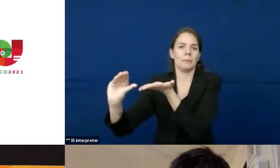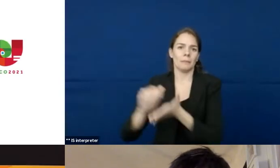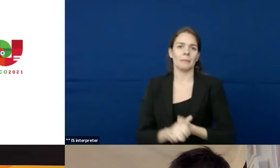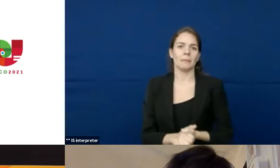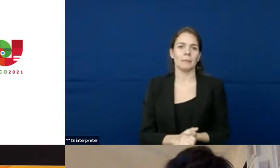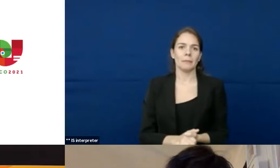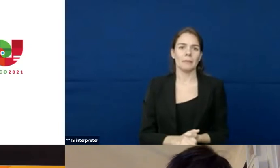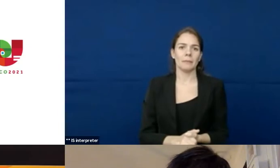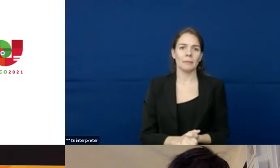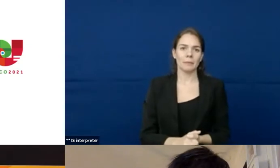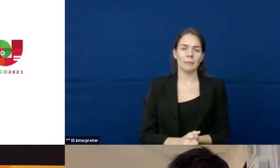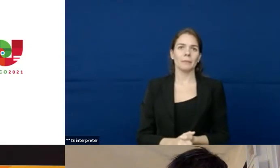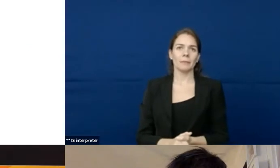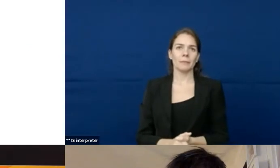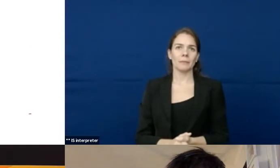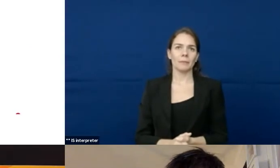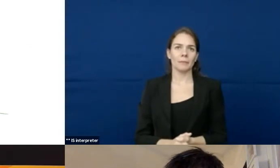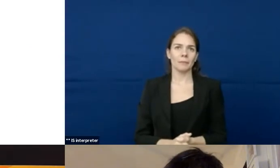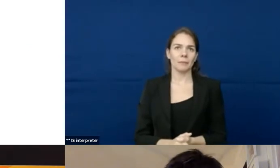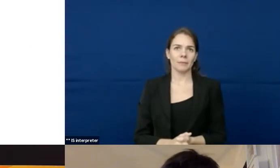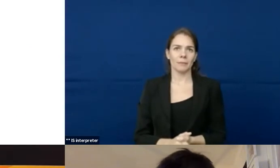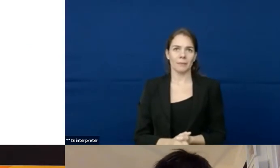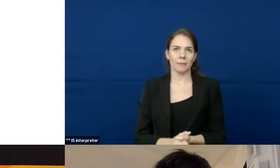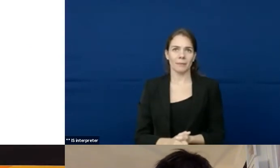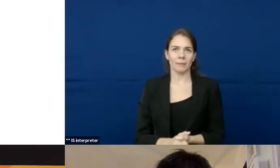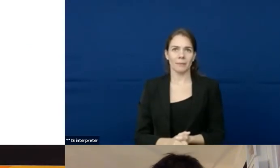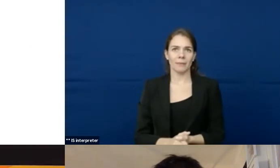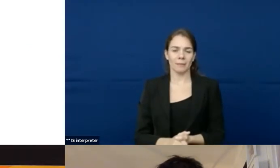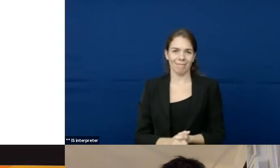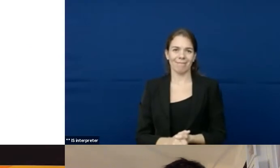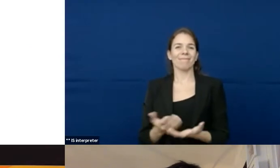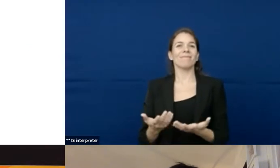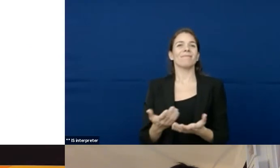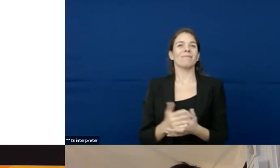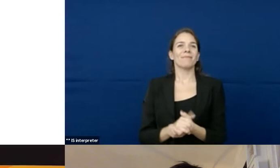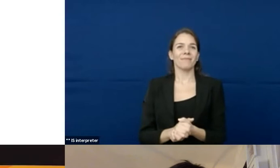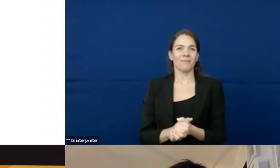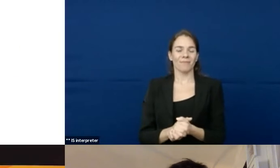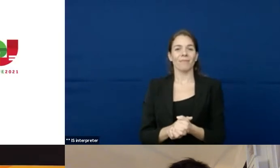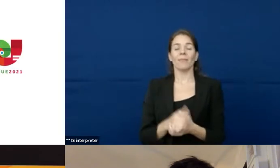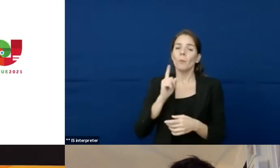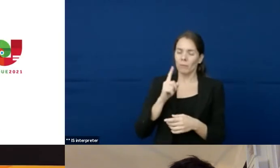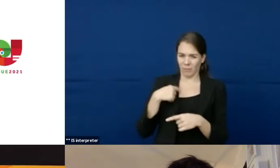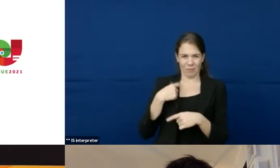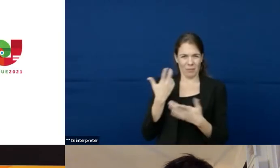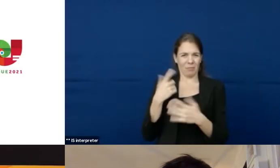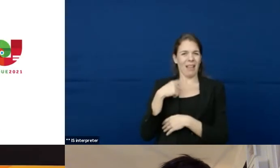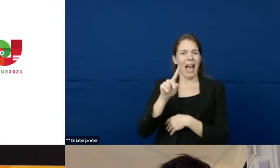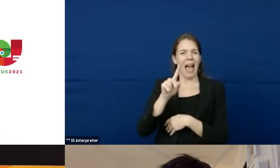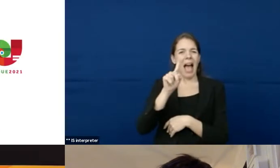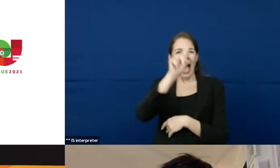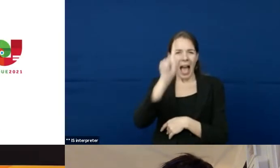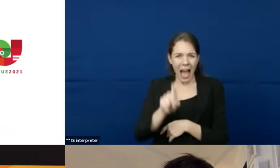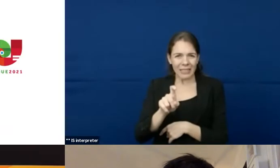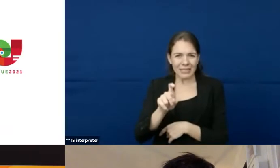question is how. In all our discussions on preventing and ending violence against women and girls, we often hear about need